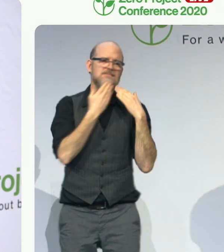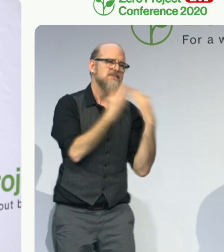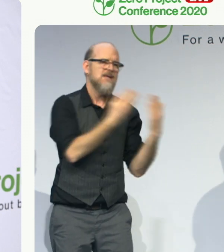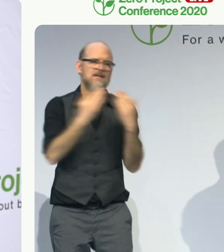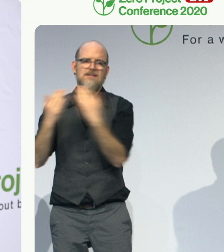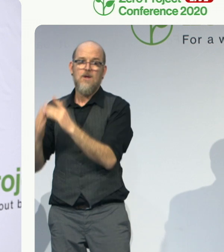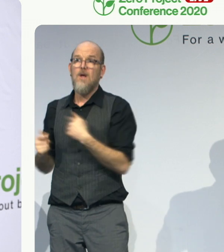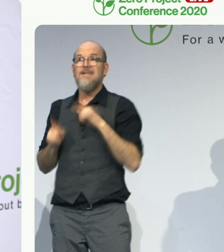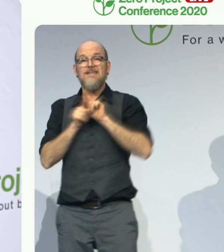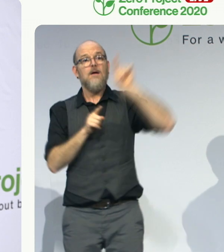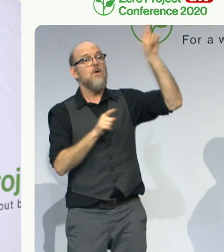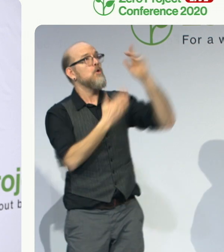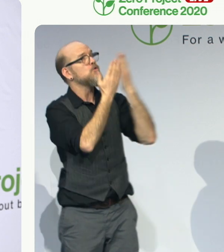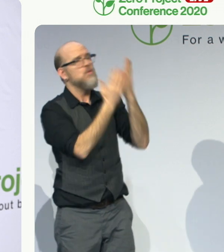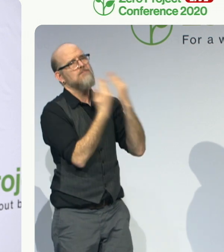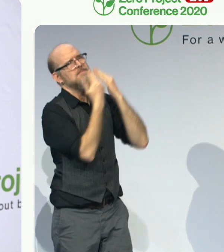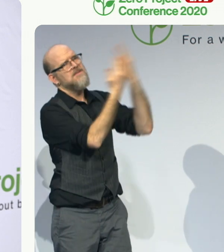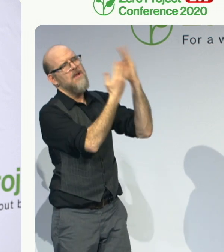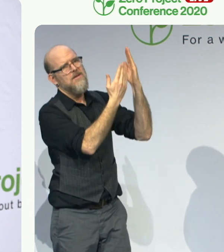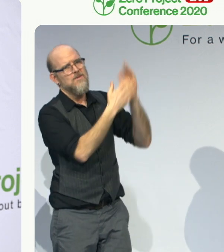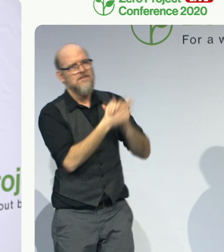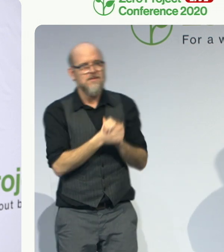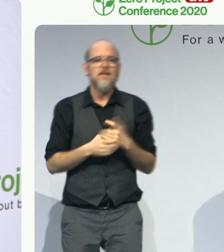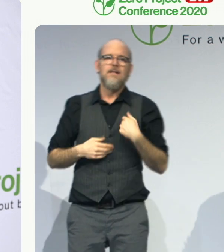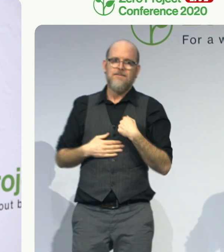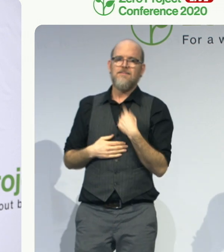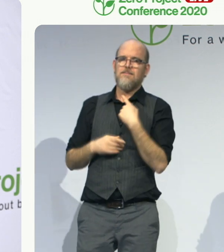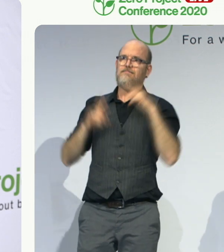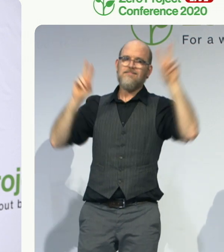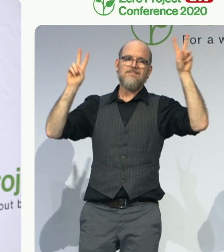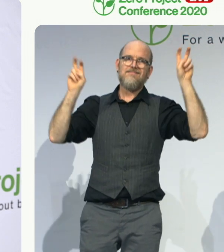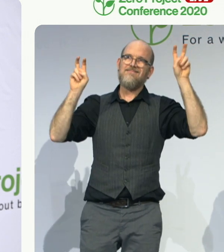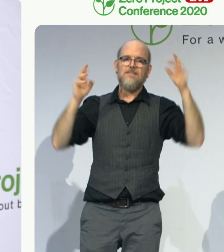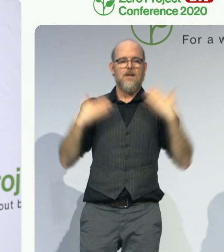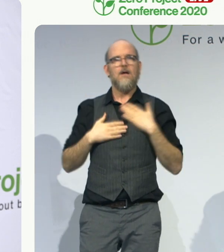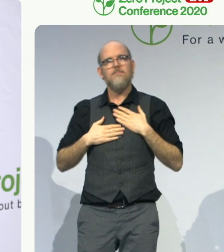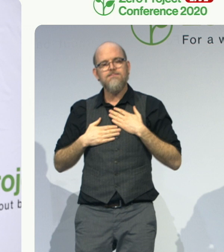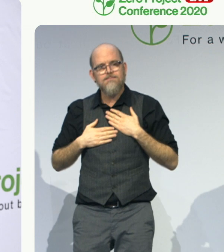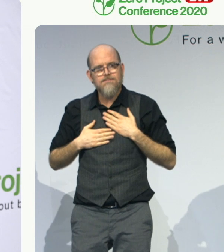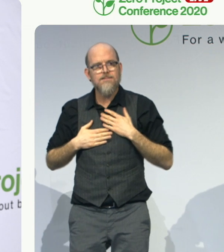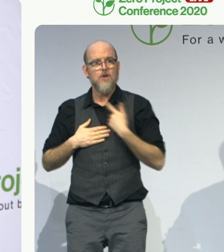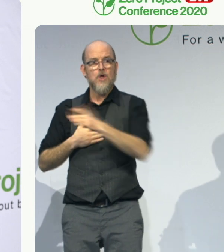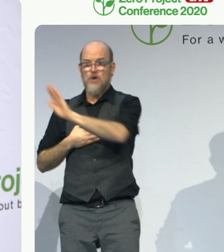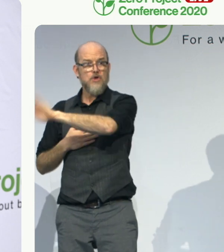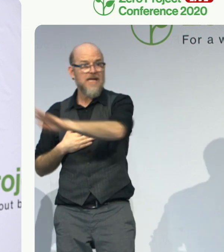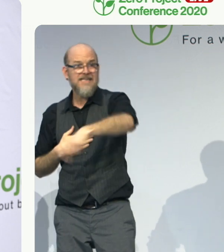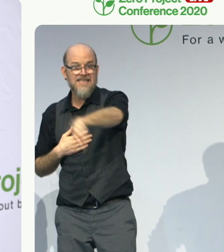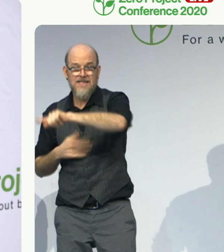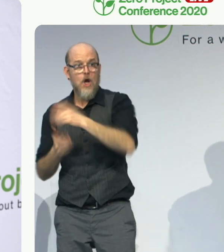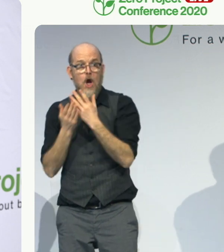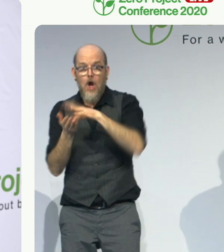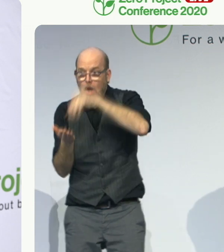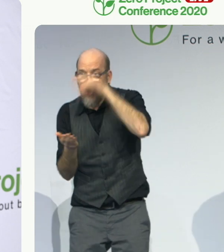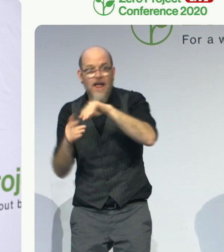the saying that says, "Children learn what they live." children learn what they